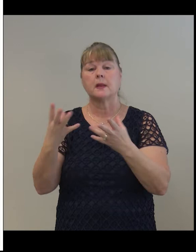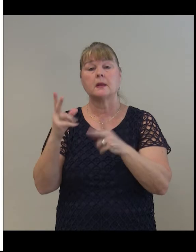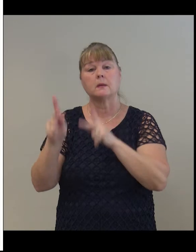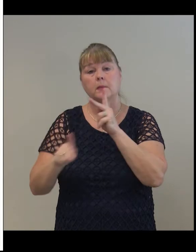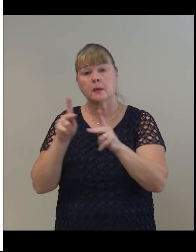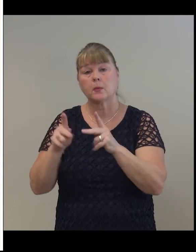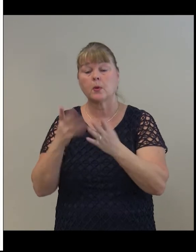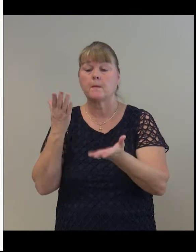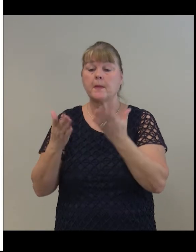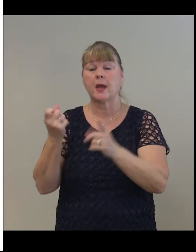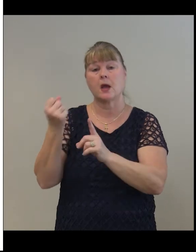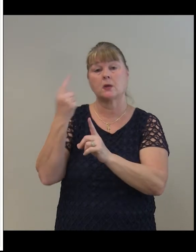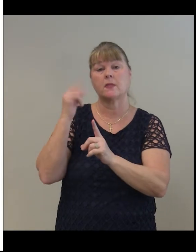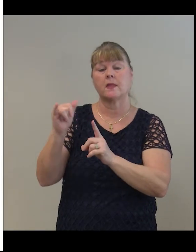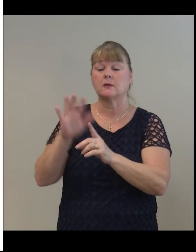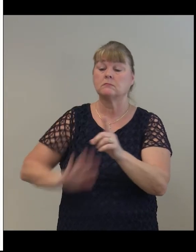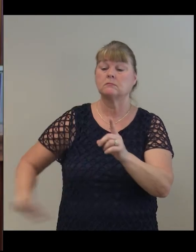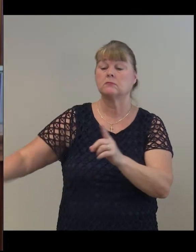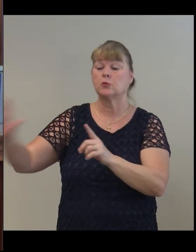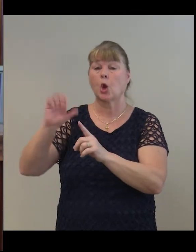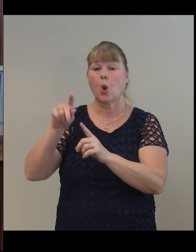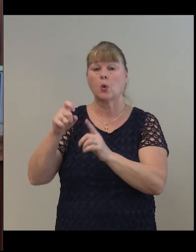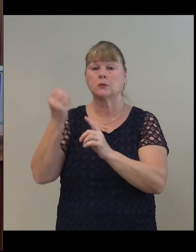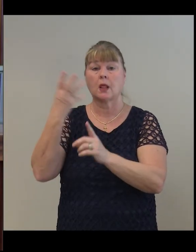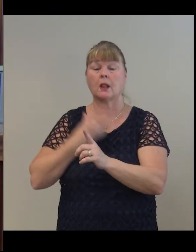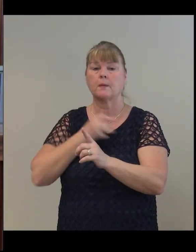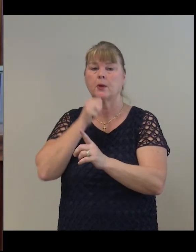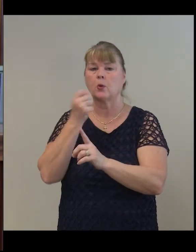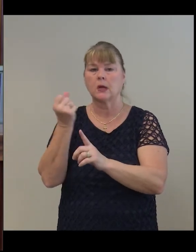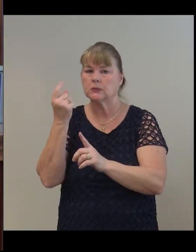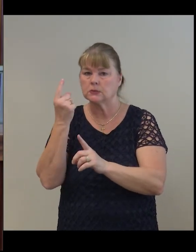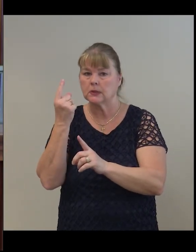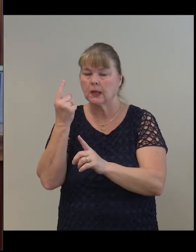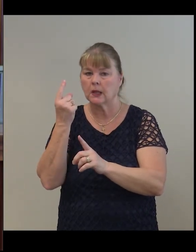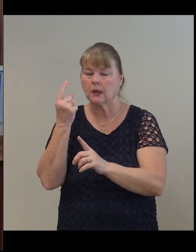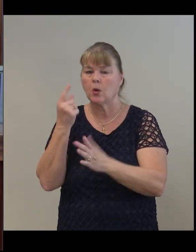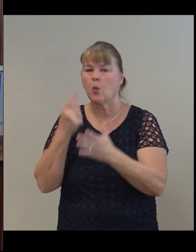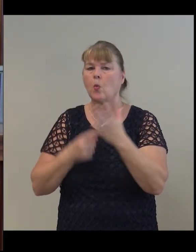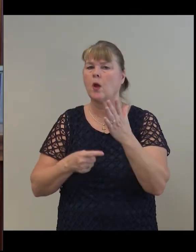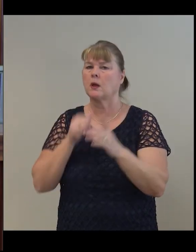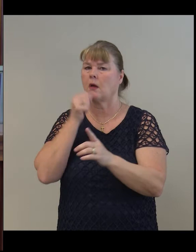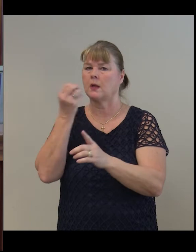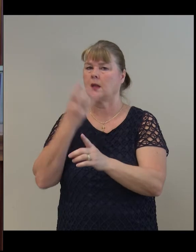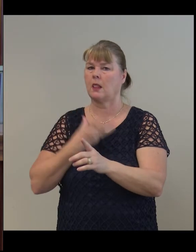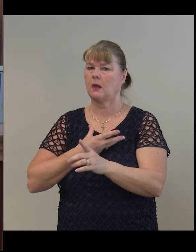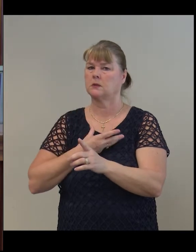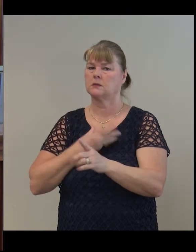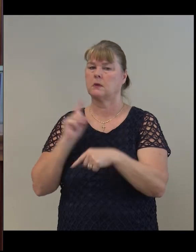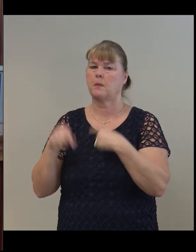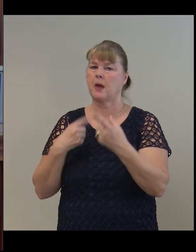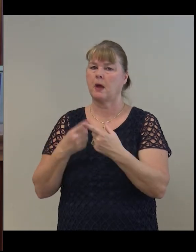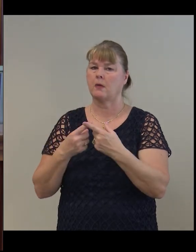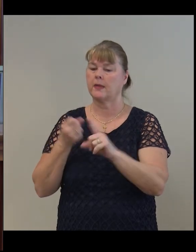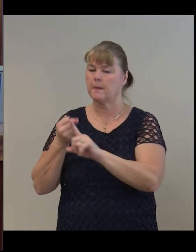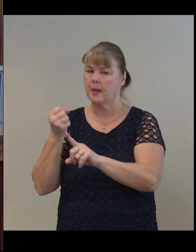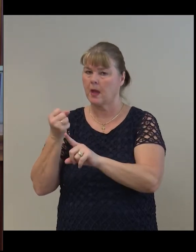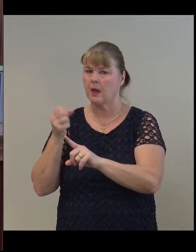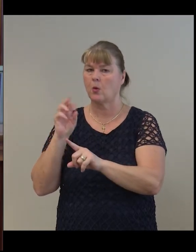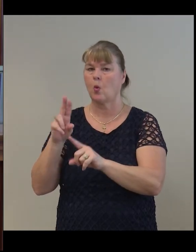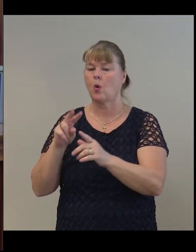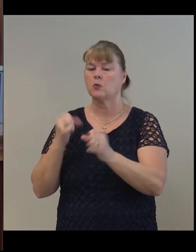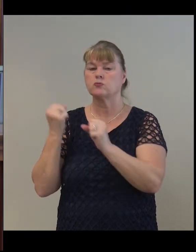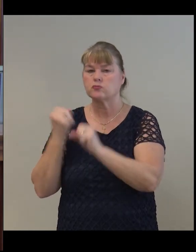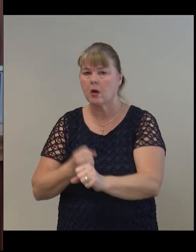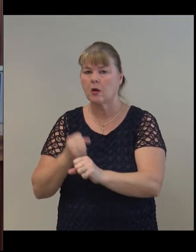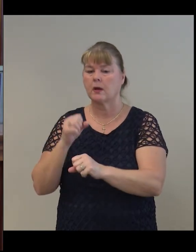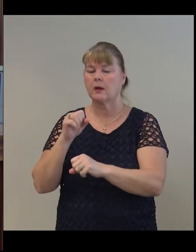of people may understand what this graphic is telling them, but don't understand what it's not telling them about the impacts